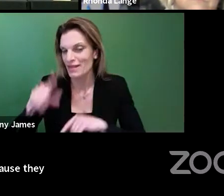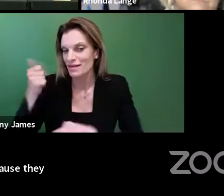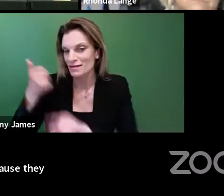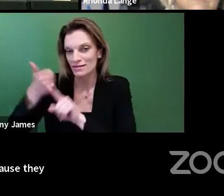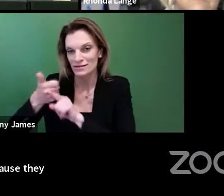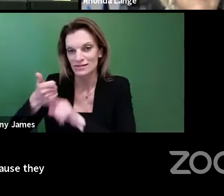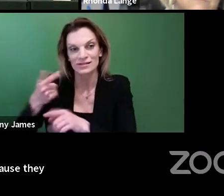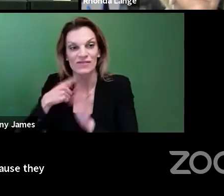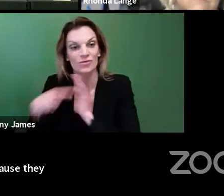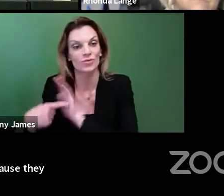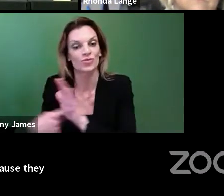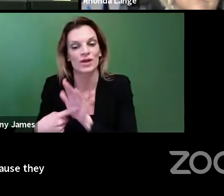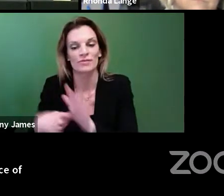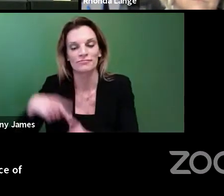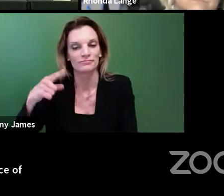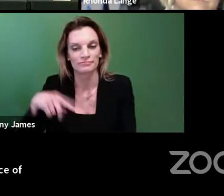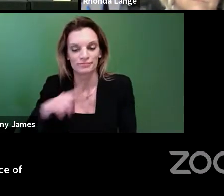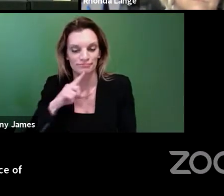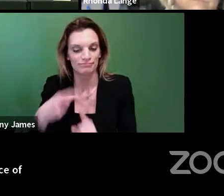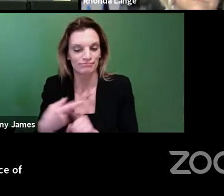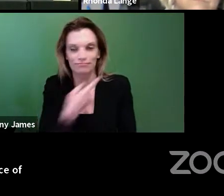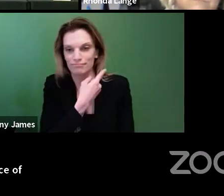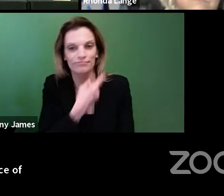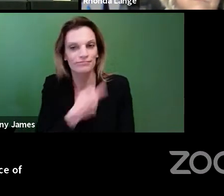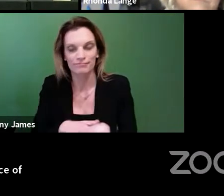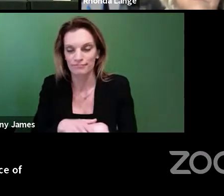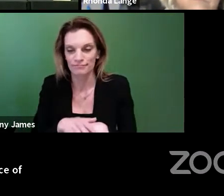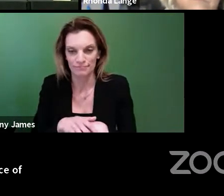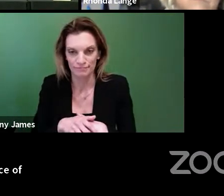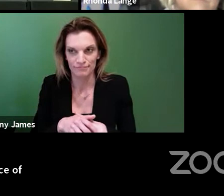representation off. And so, you know,